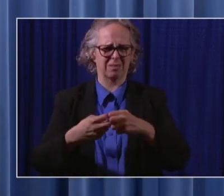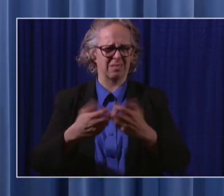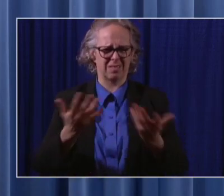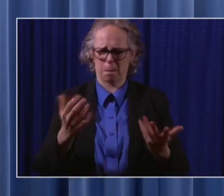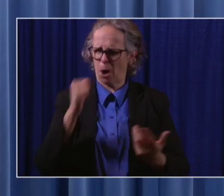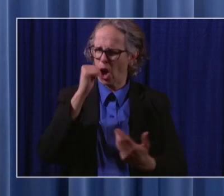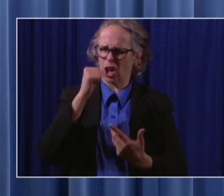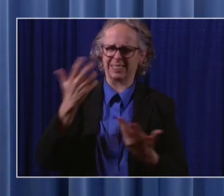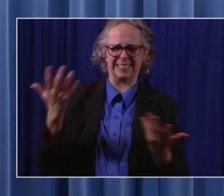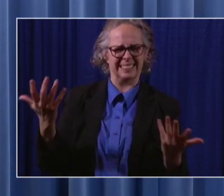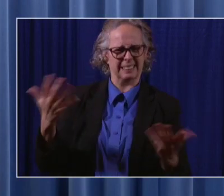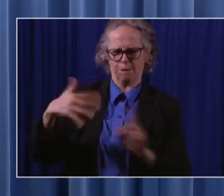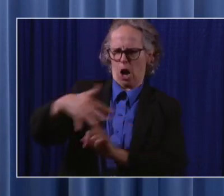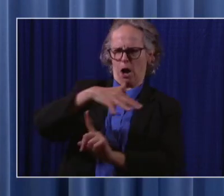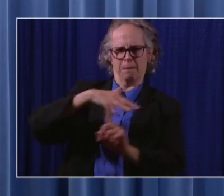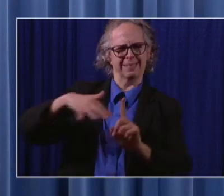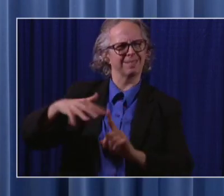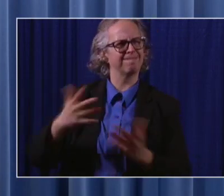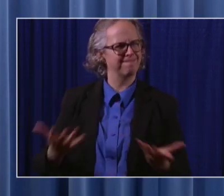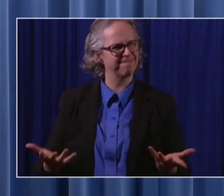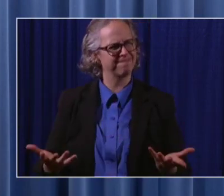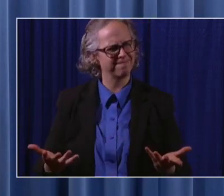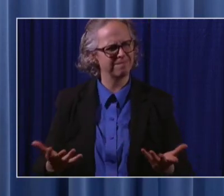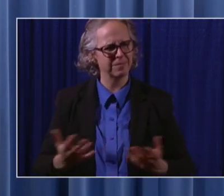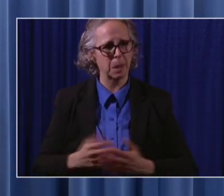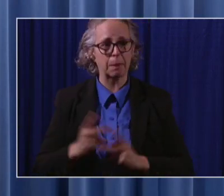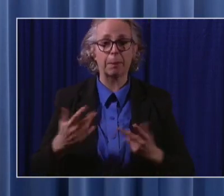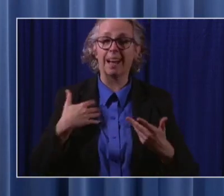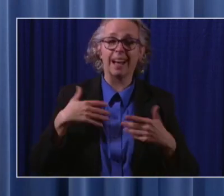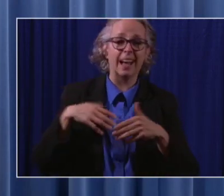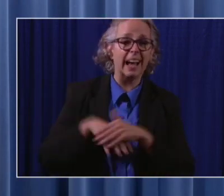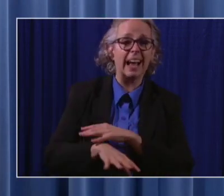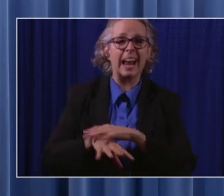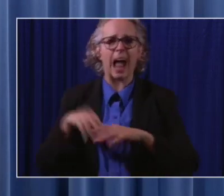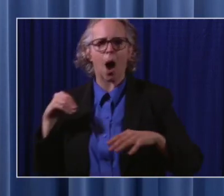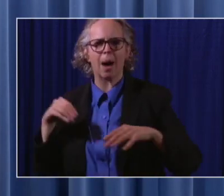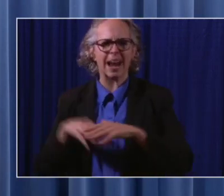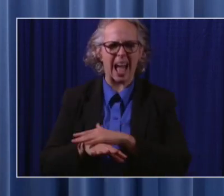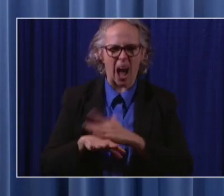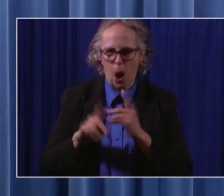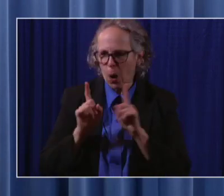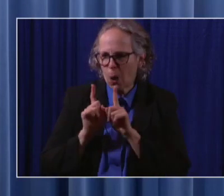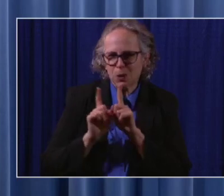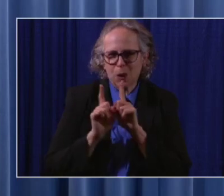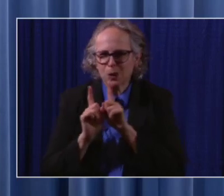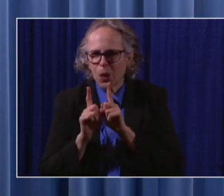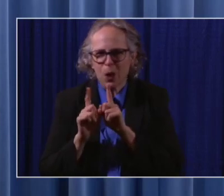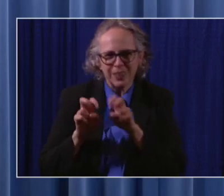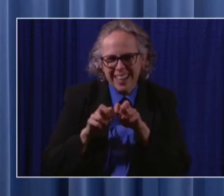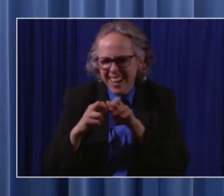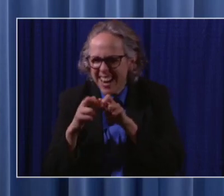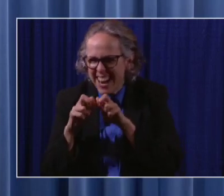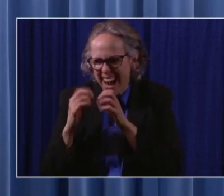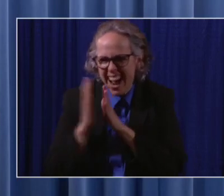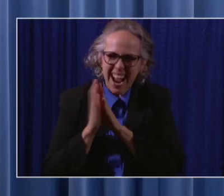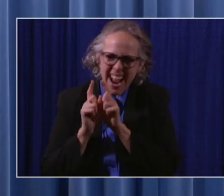to people going in and out in close contact with each other, many times